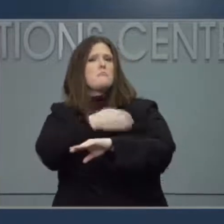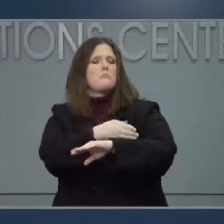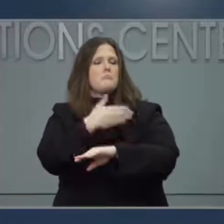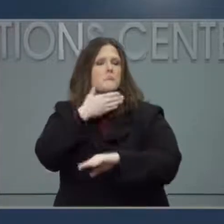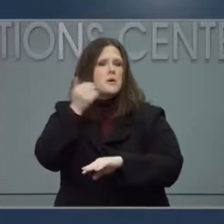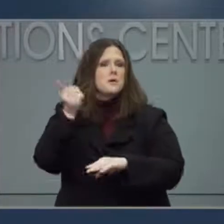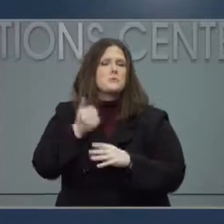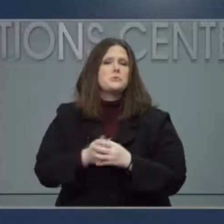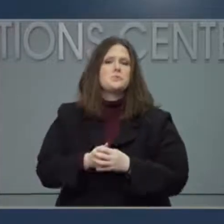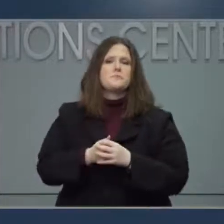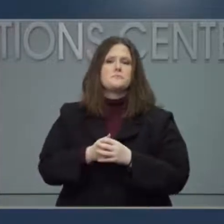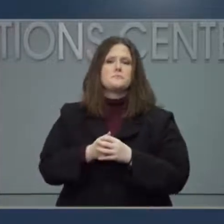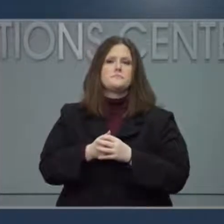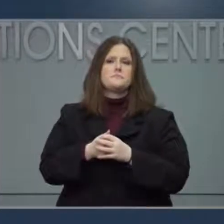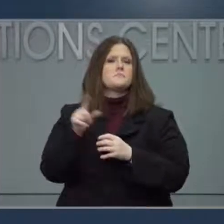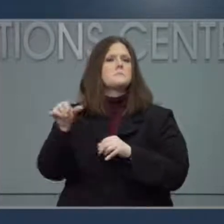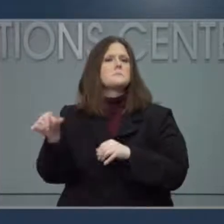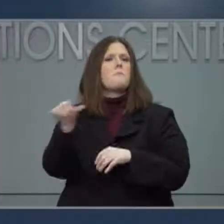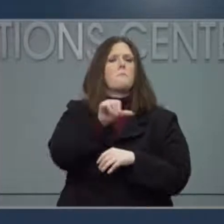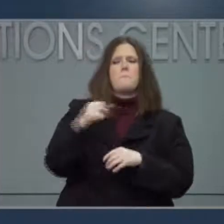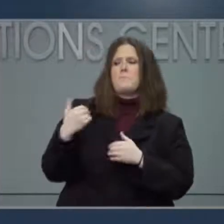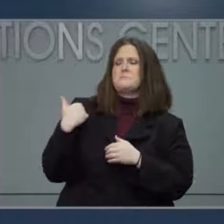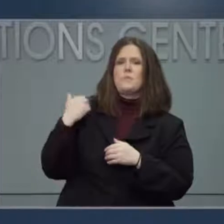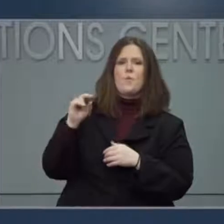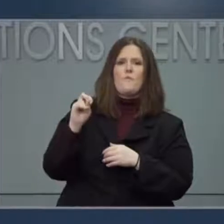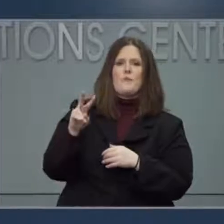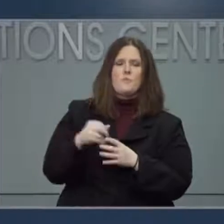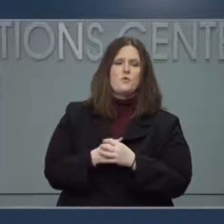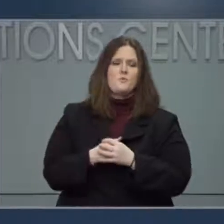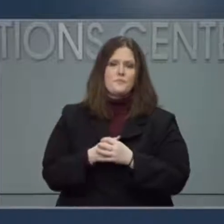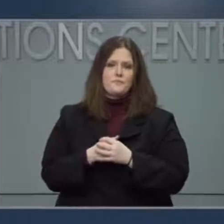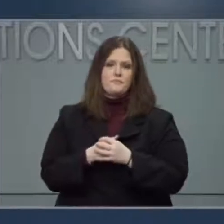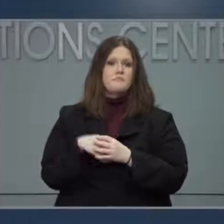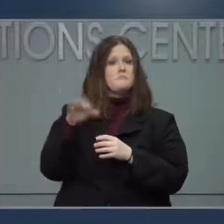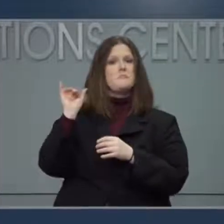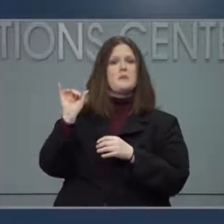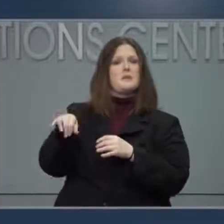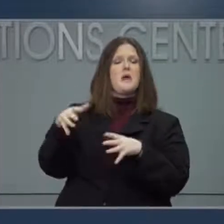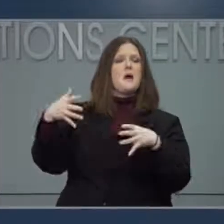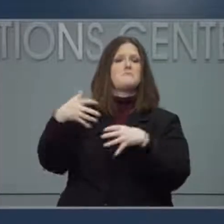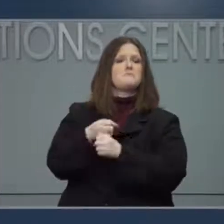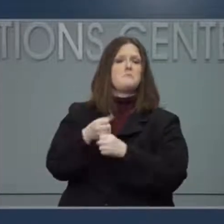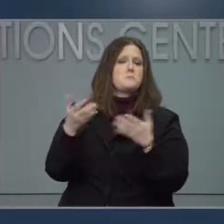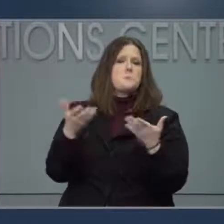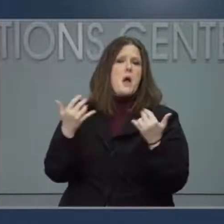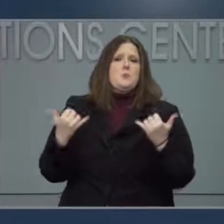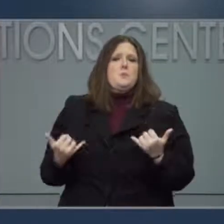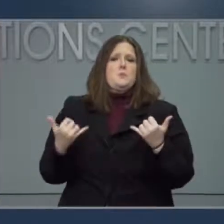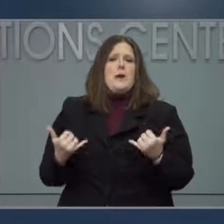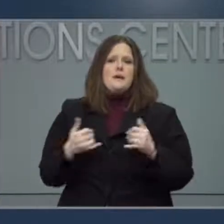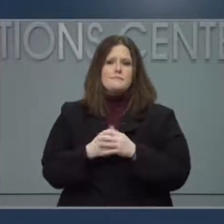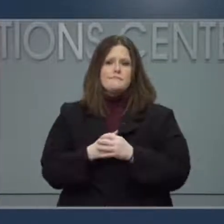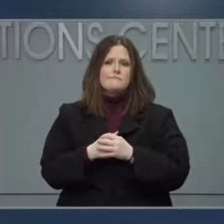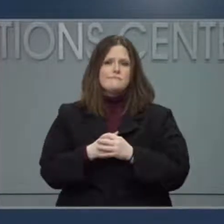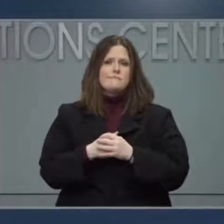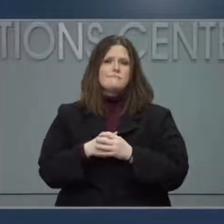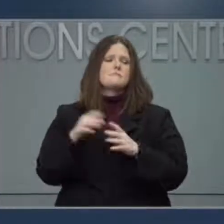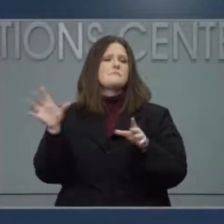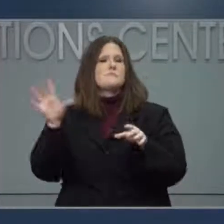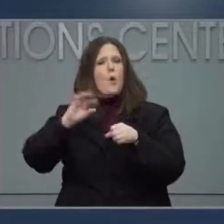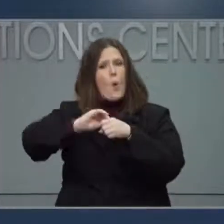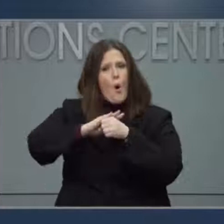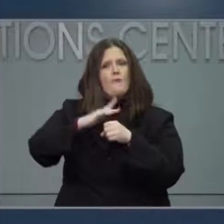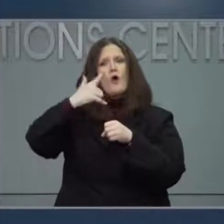we are. Our surveillance data is decreasing, but still above baseline. It gets a yellow line. North Carolina's trajectory of cases